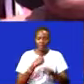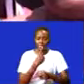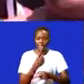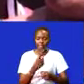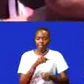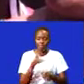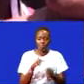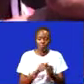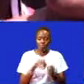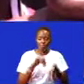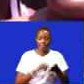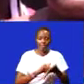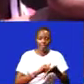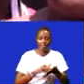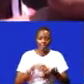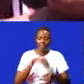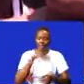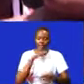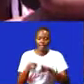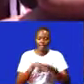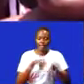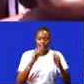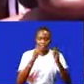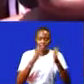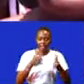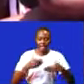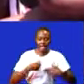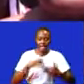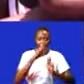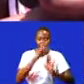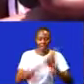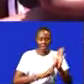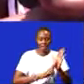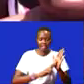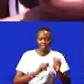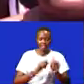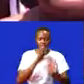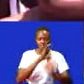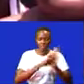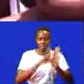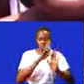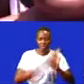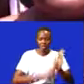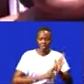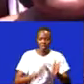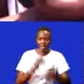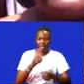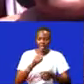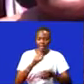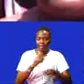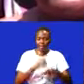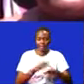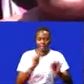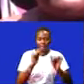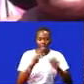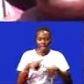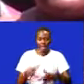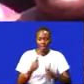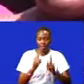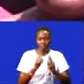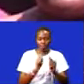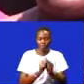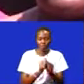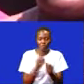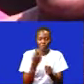nu na kom as a Kenyan as a right as a constitutional right at any point en ngamo yien mondo